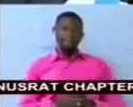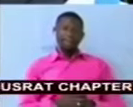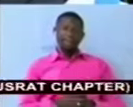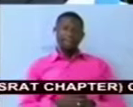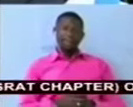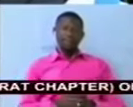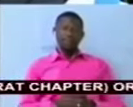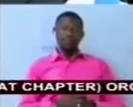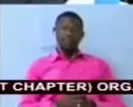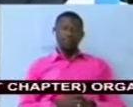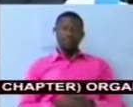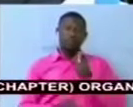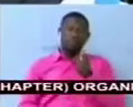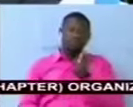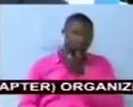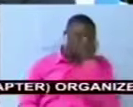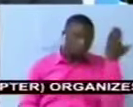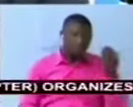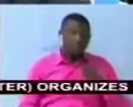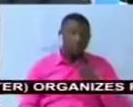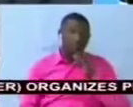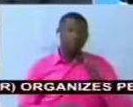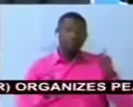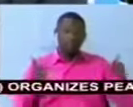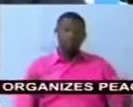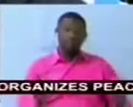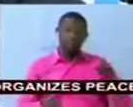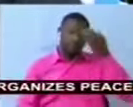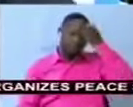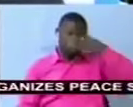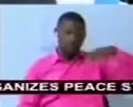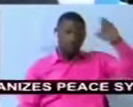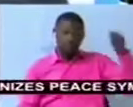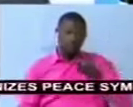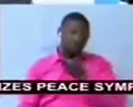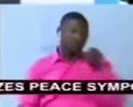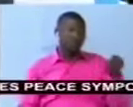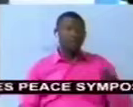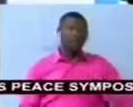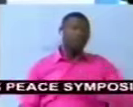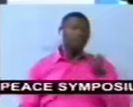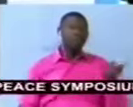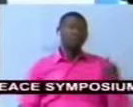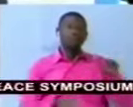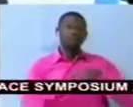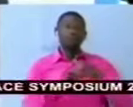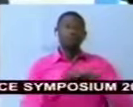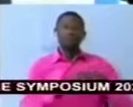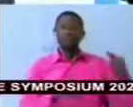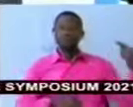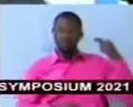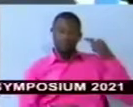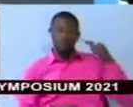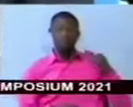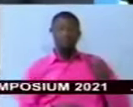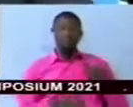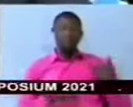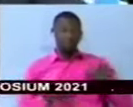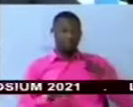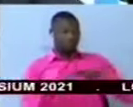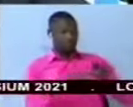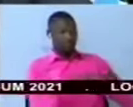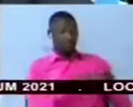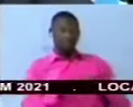Good morning, Mr. Chairman, commissioners, and members of the audience. May I ask that the witness be brought in, please? Thank